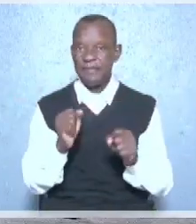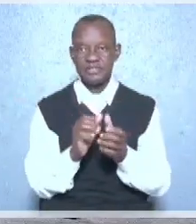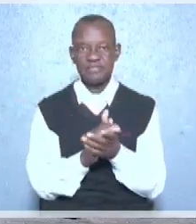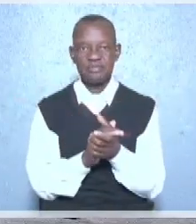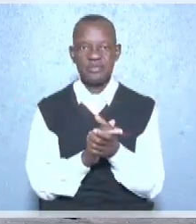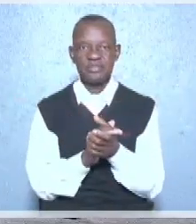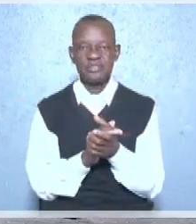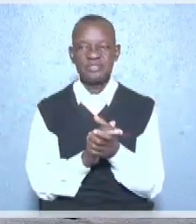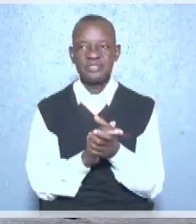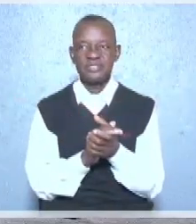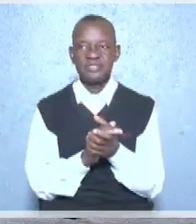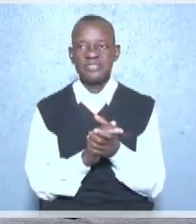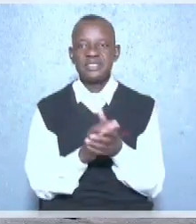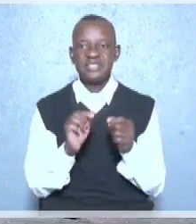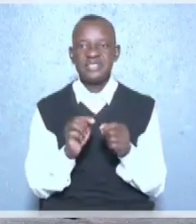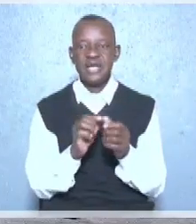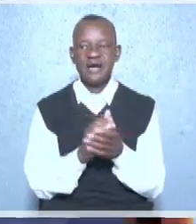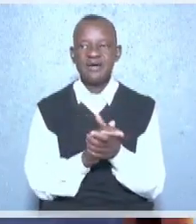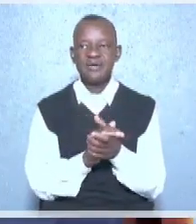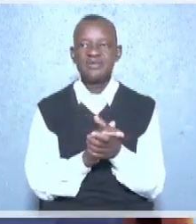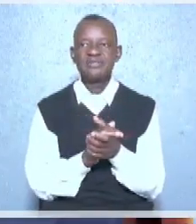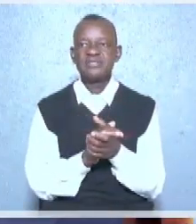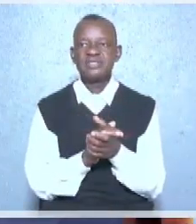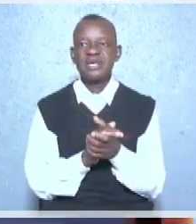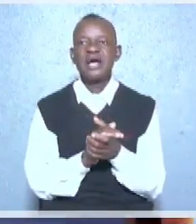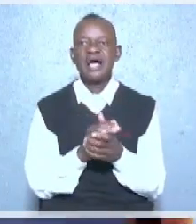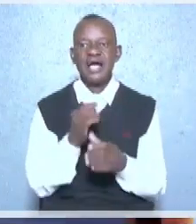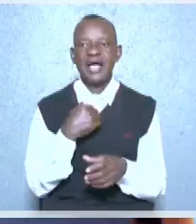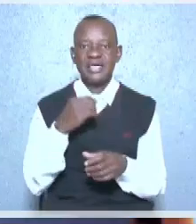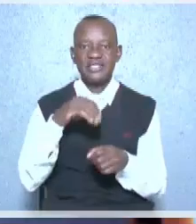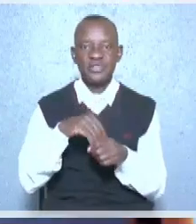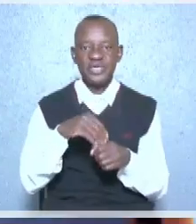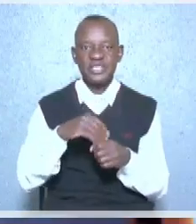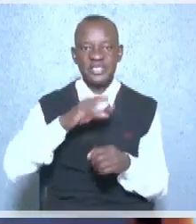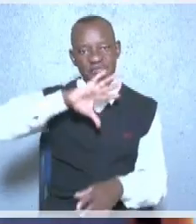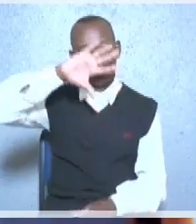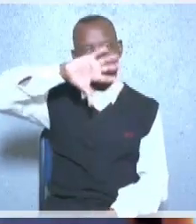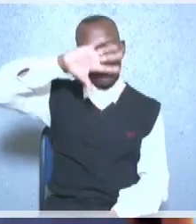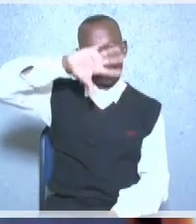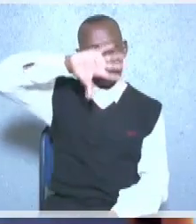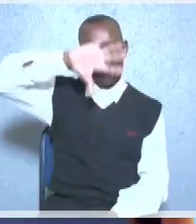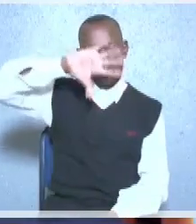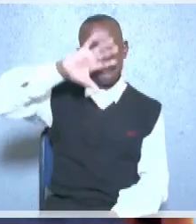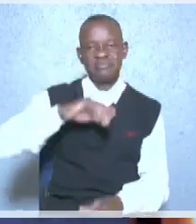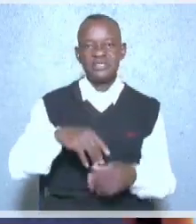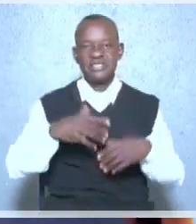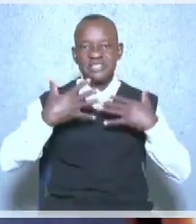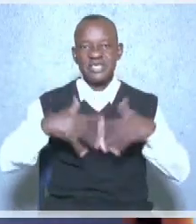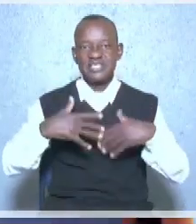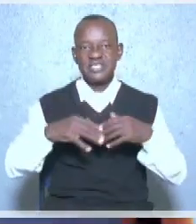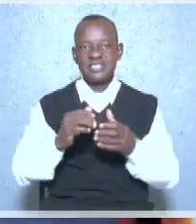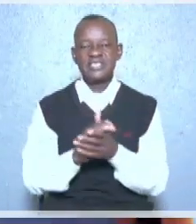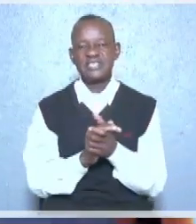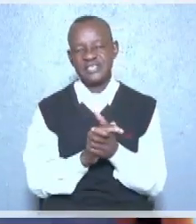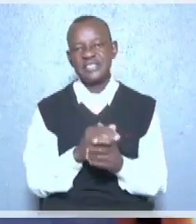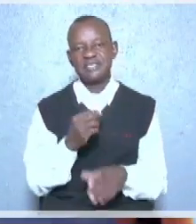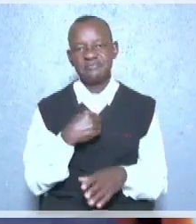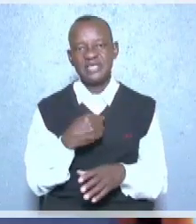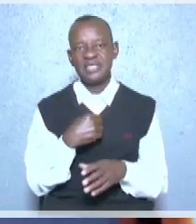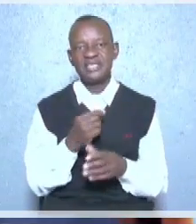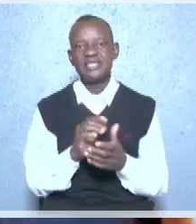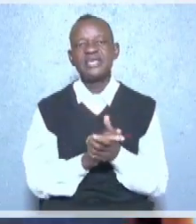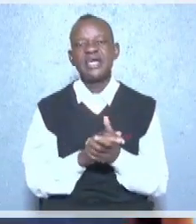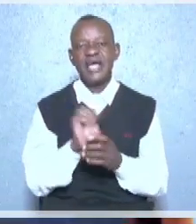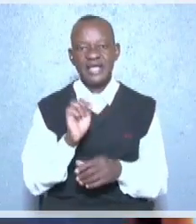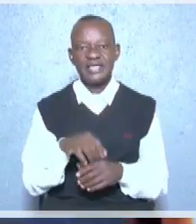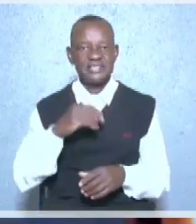thing, you bought me a house. That's where it went down. And I'm always saying that it's a perception that still needs to change. Yeah.